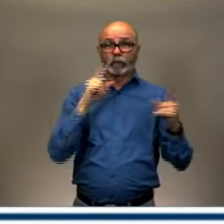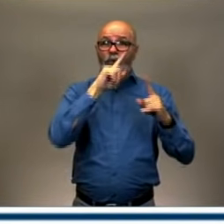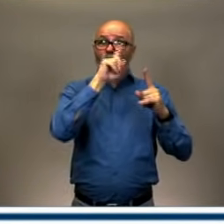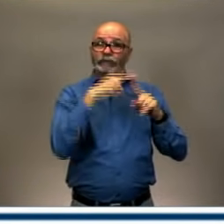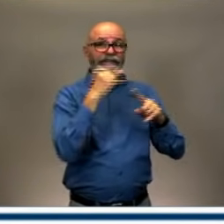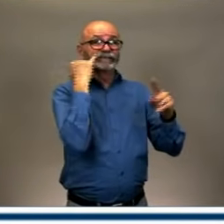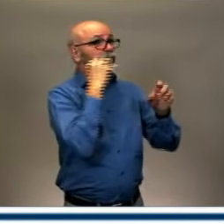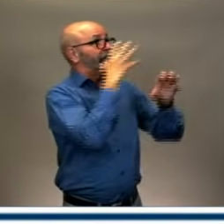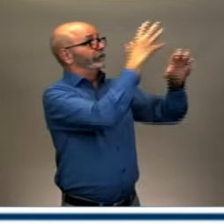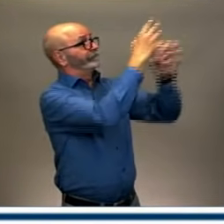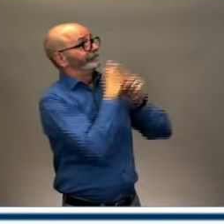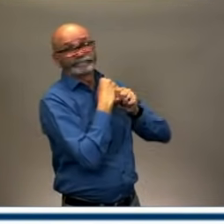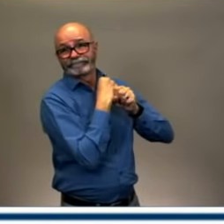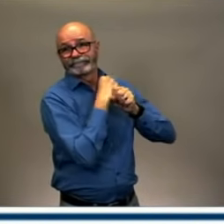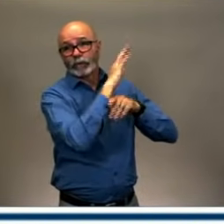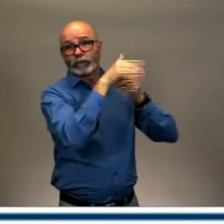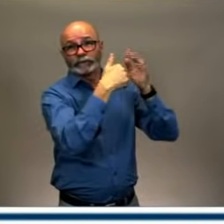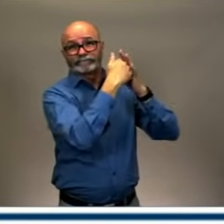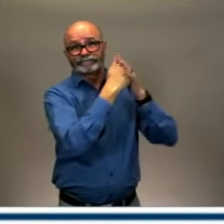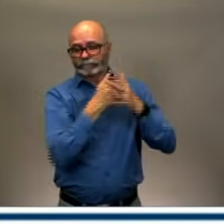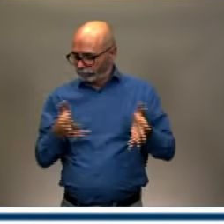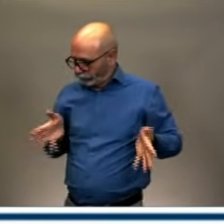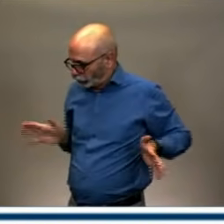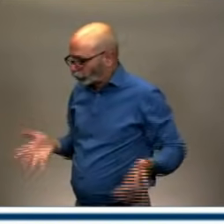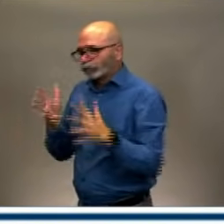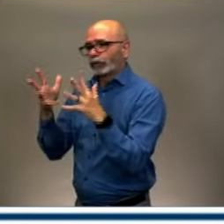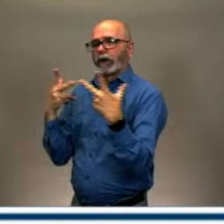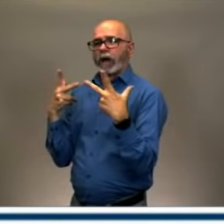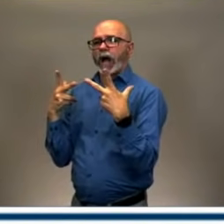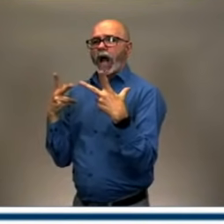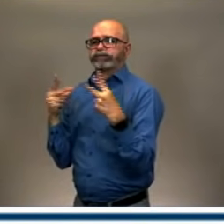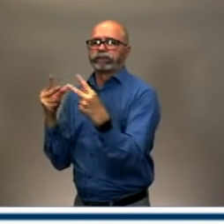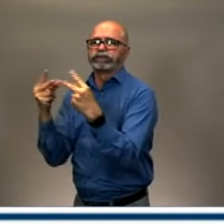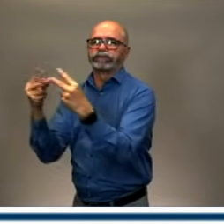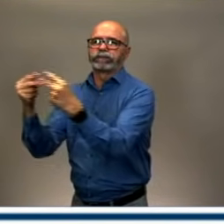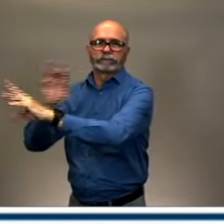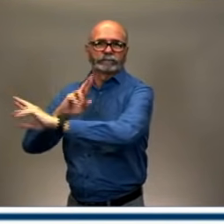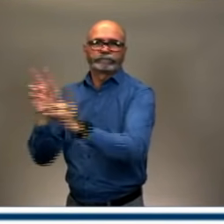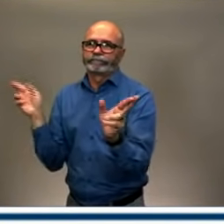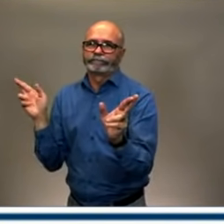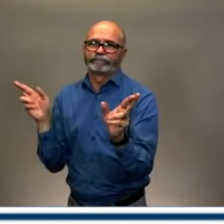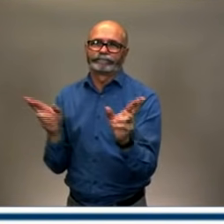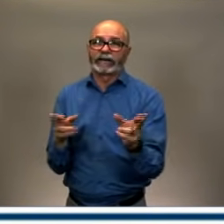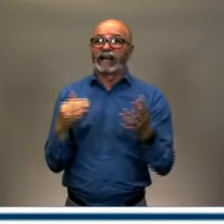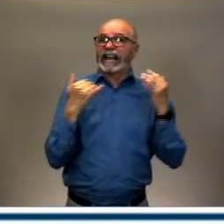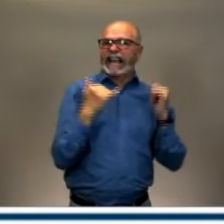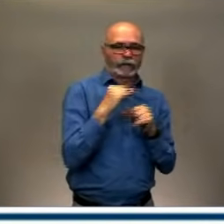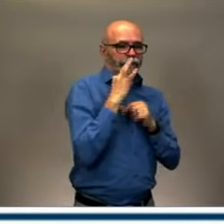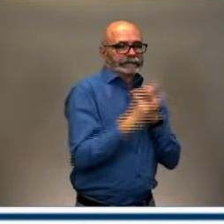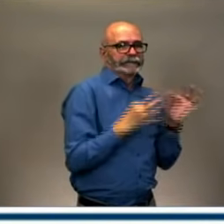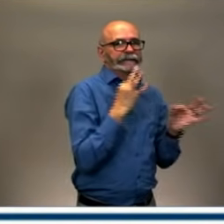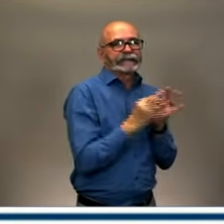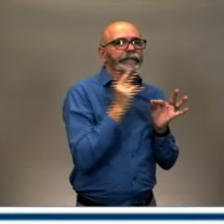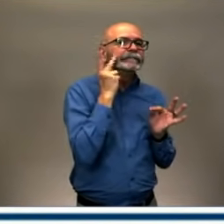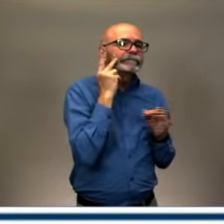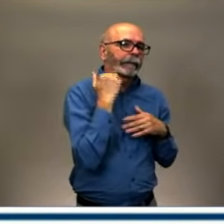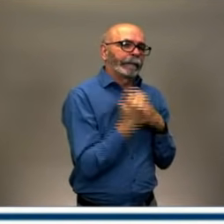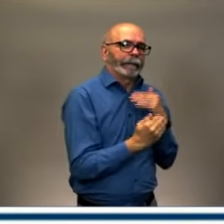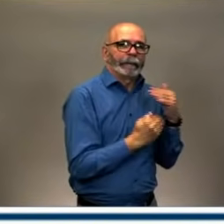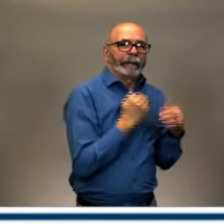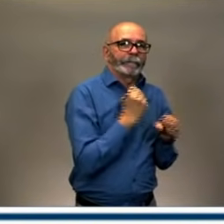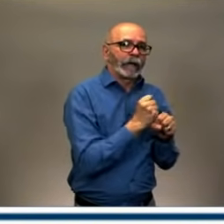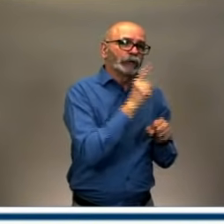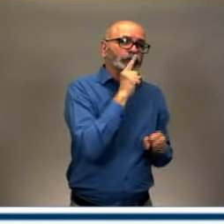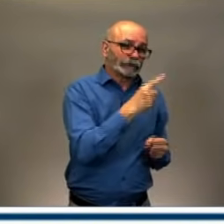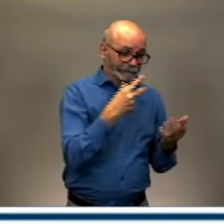arms of Nova Scotians as quickly as possible. And that's what we're doing in the front end, is testing all of these different strategies to ensure that that